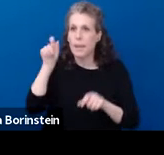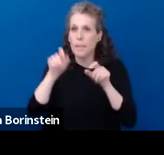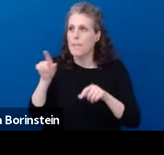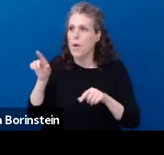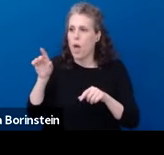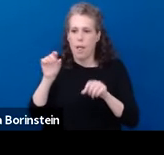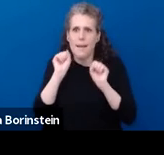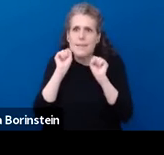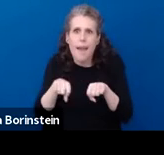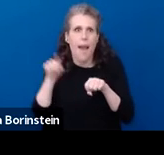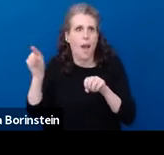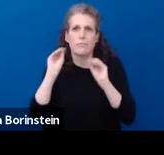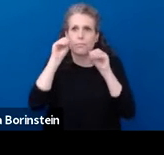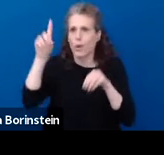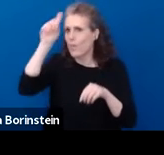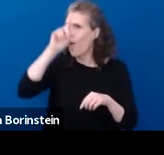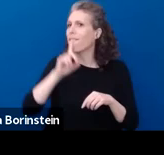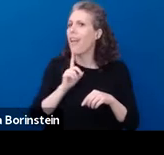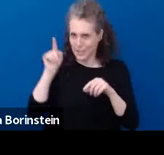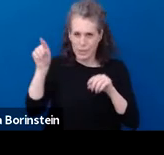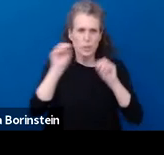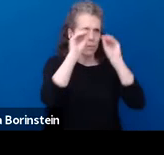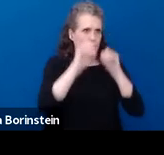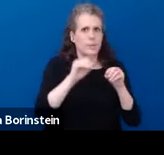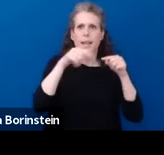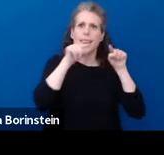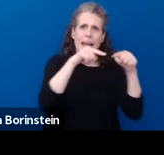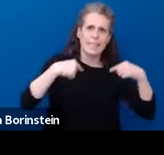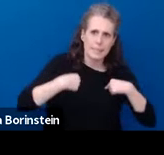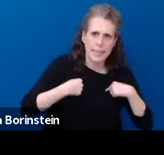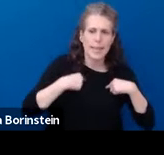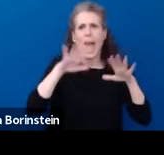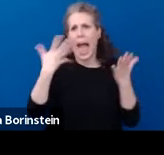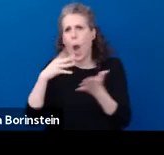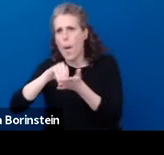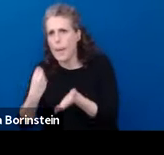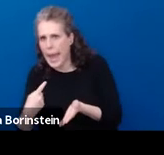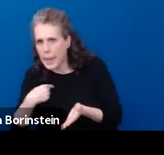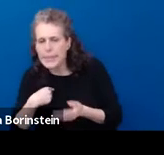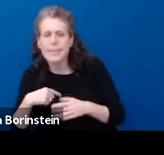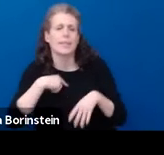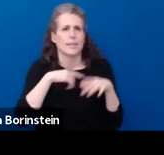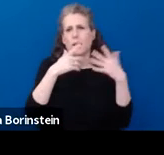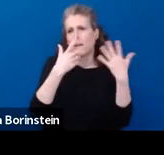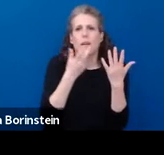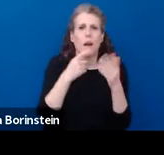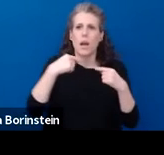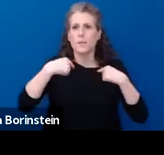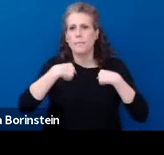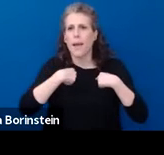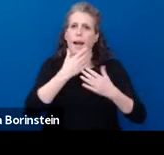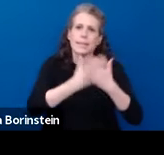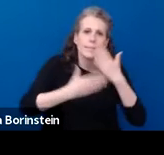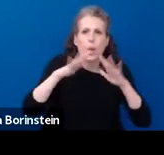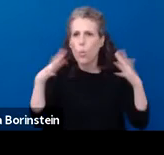know, my profile, and I'm open, this is the way I want to be paid, you know, and you